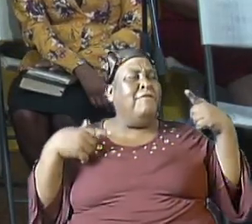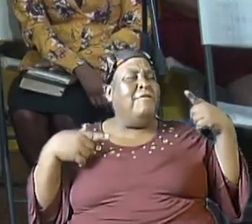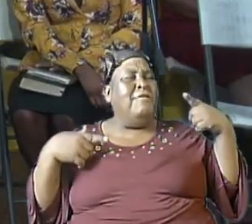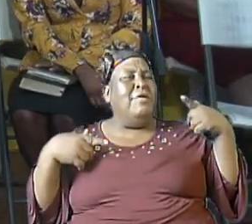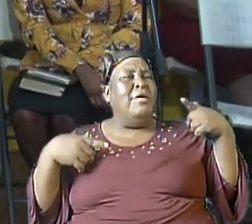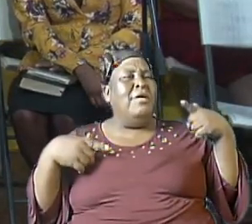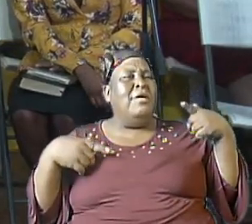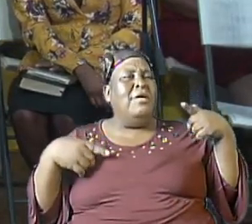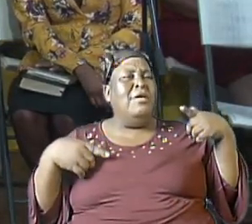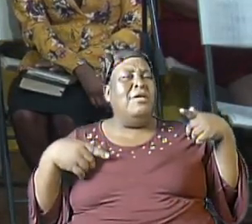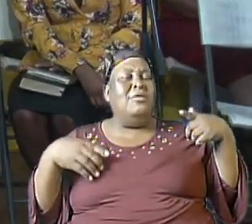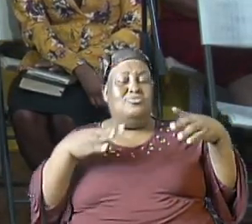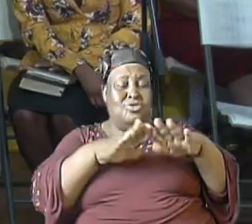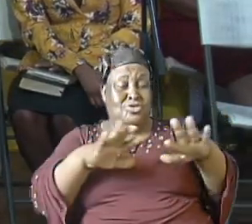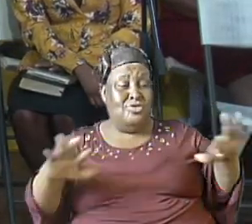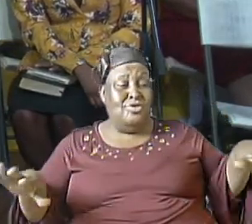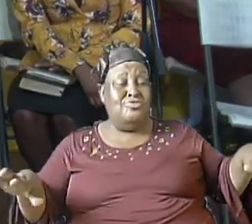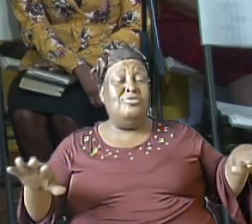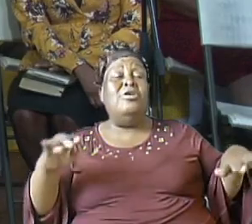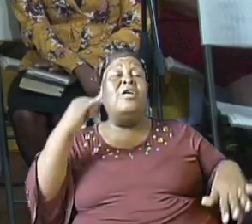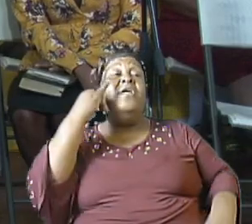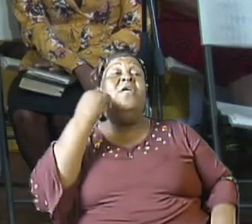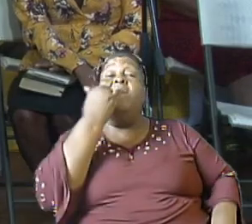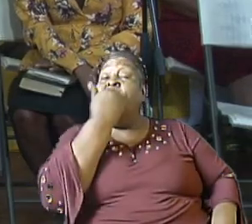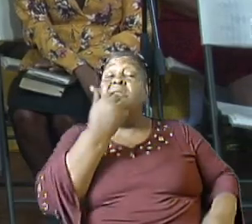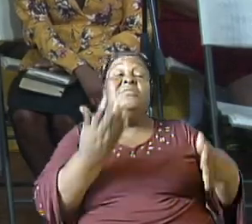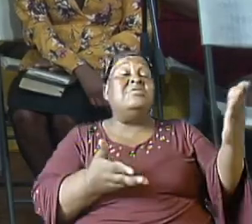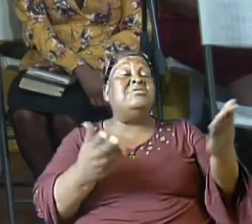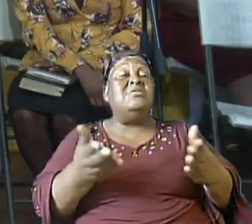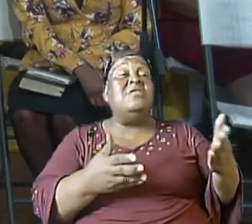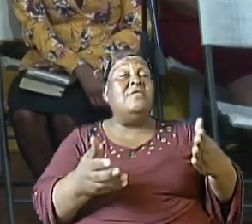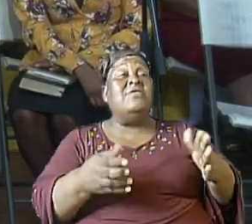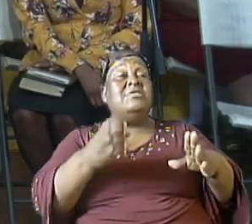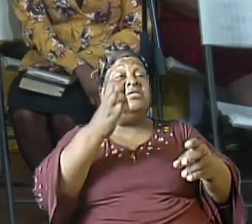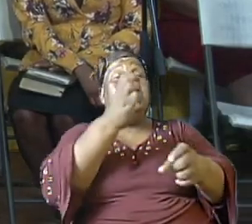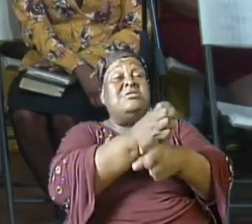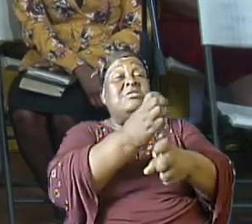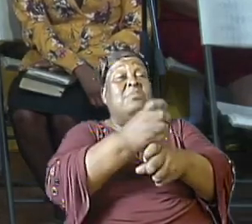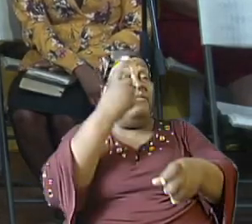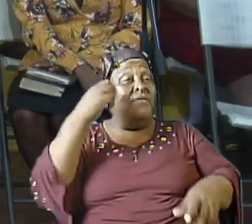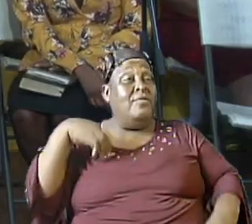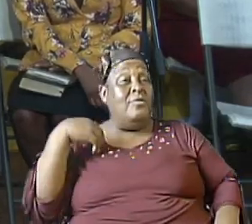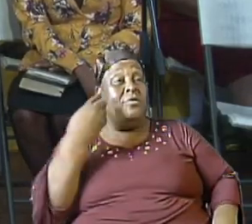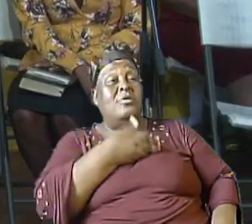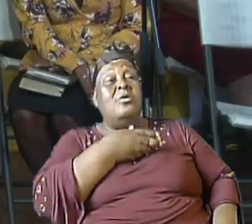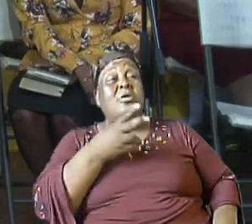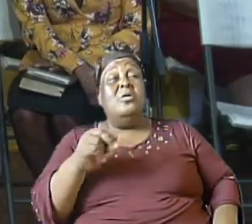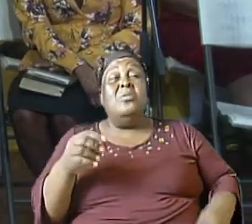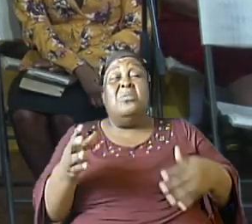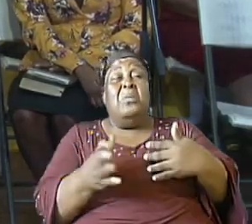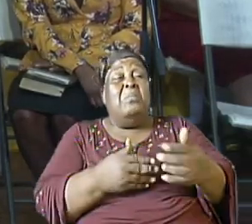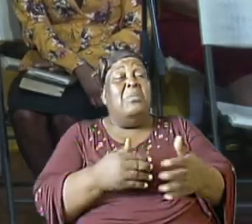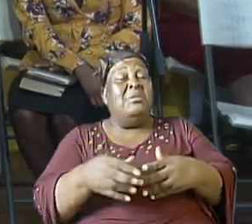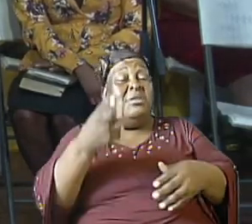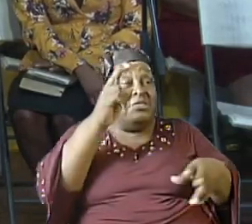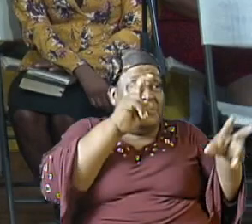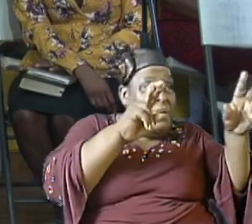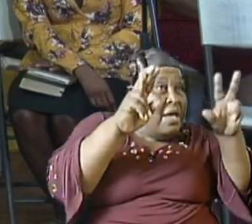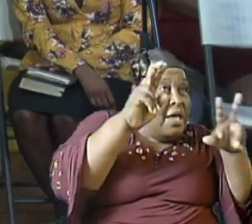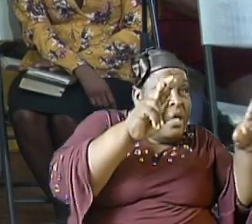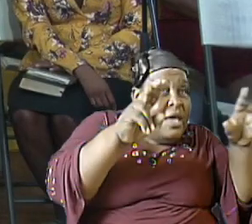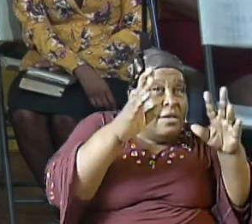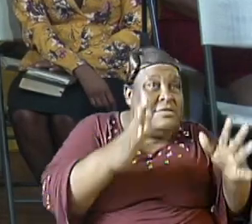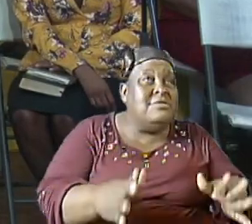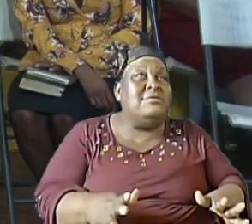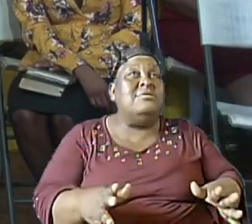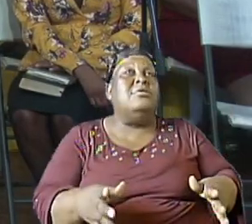left behind. The children of Israel serves as an example for us, because as the spies were sent out and came back